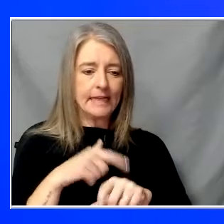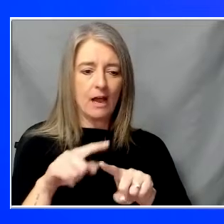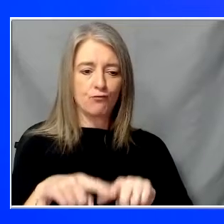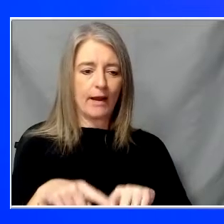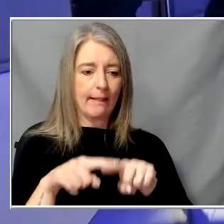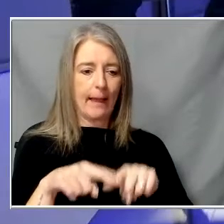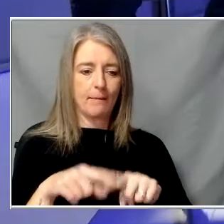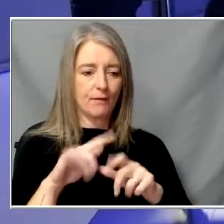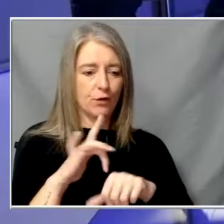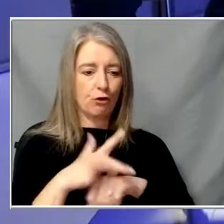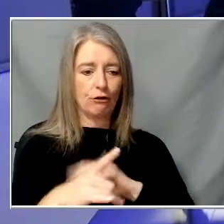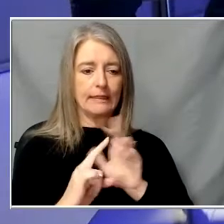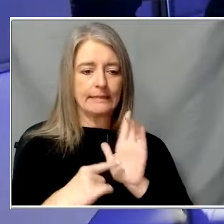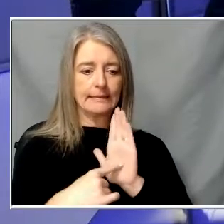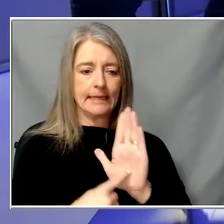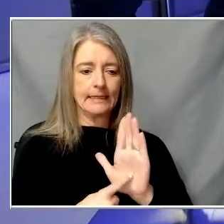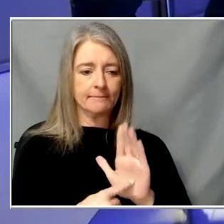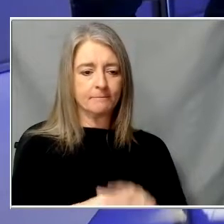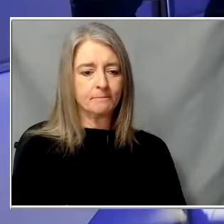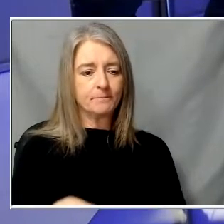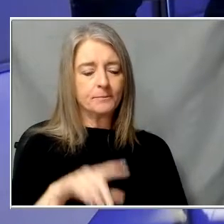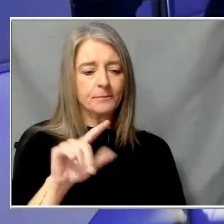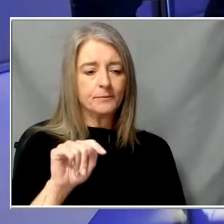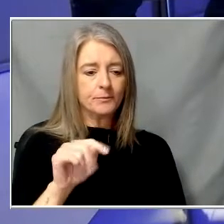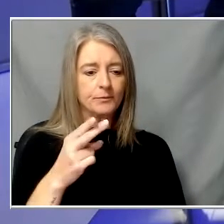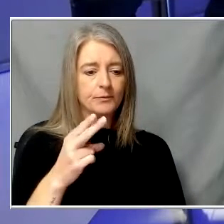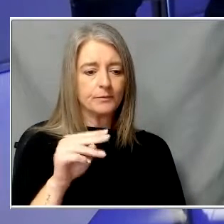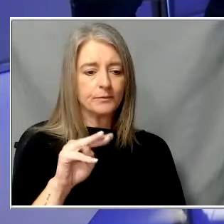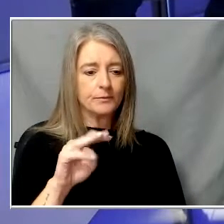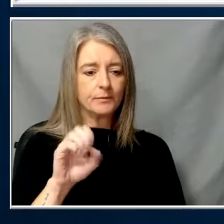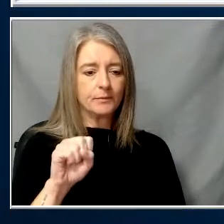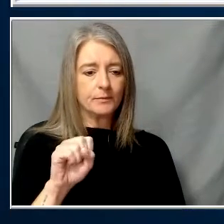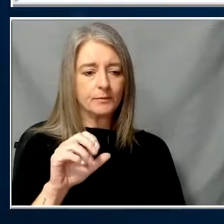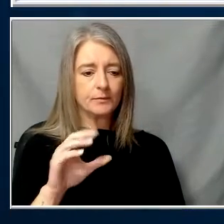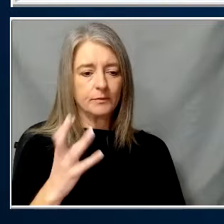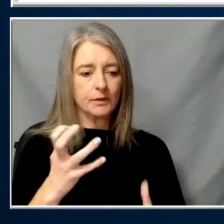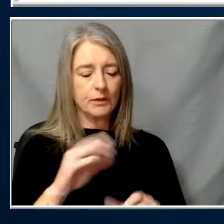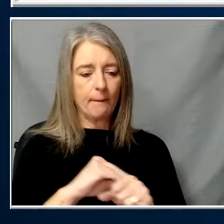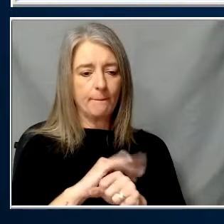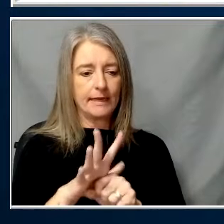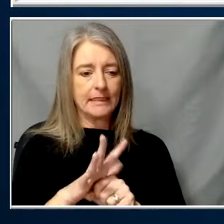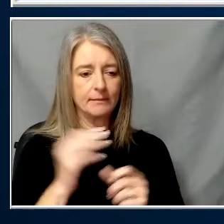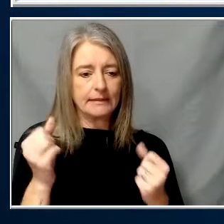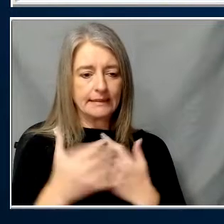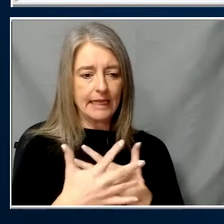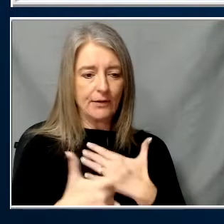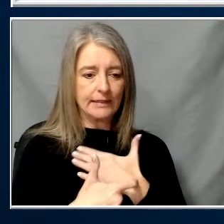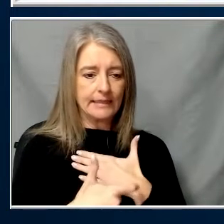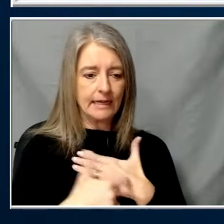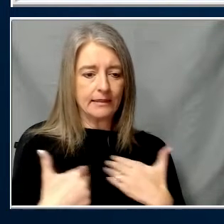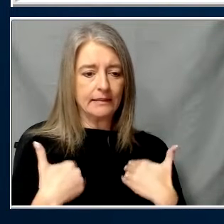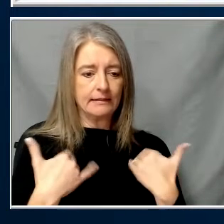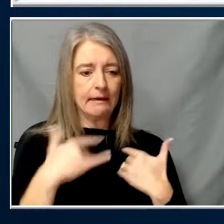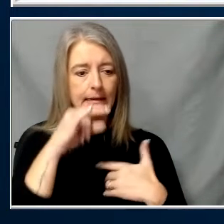sign. Good to know. Thomas wants to know, Austin, was the pandemic a scary time for you? You had young children, new